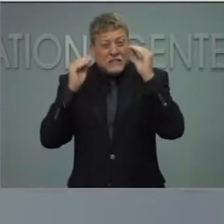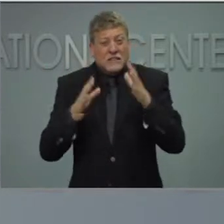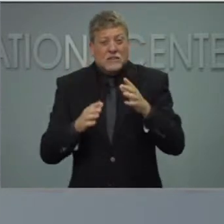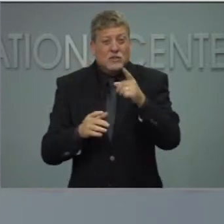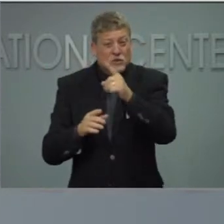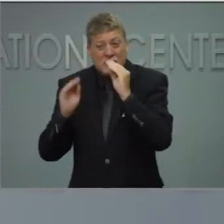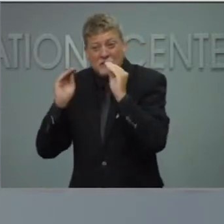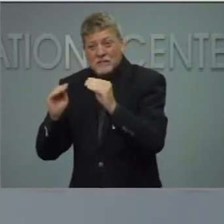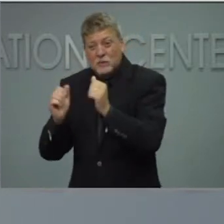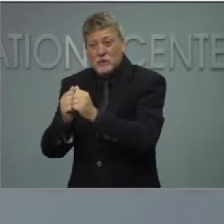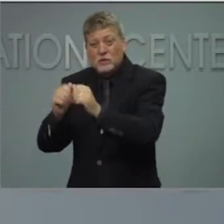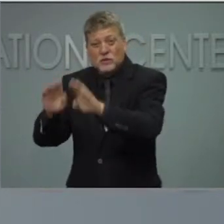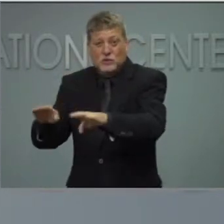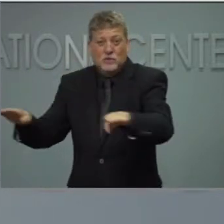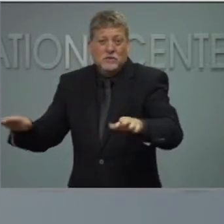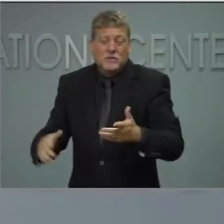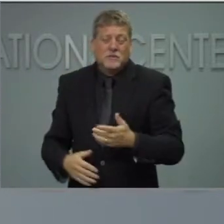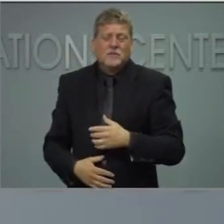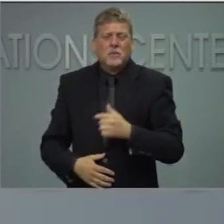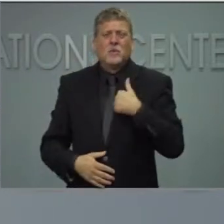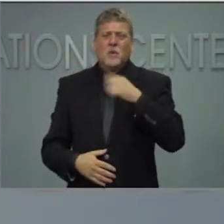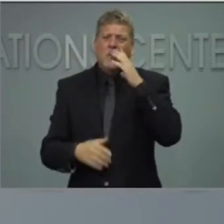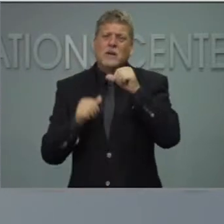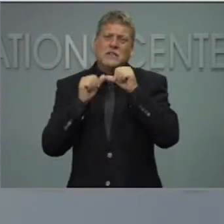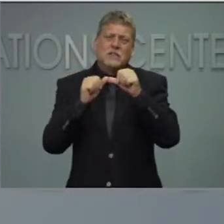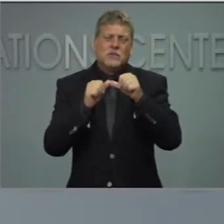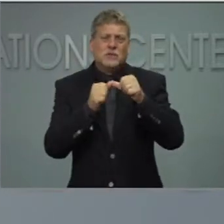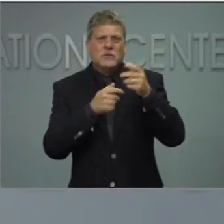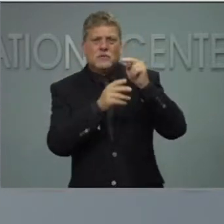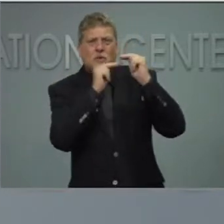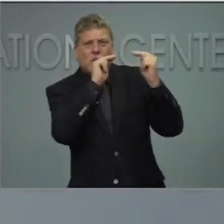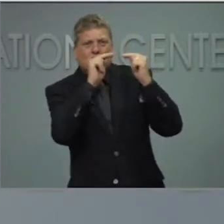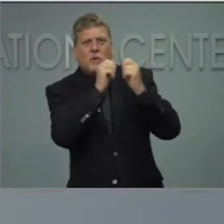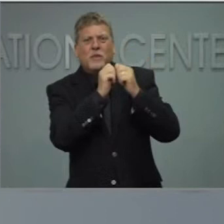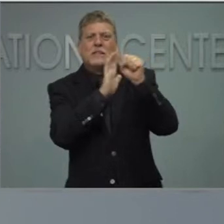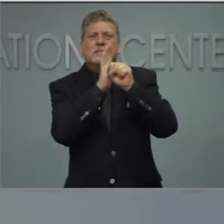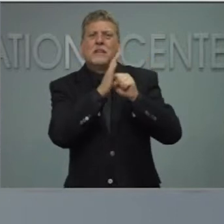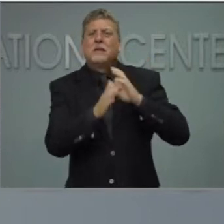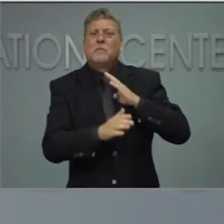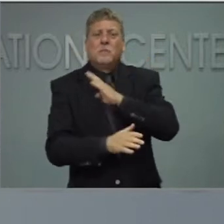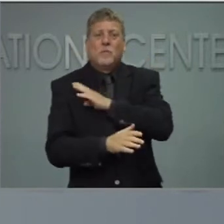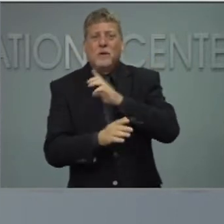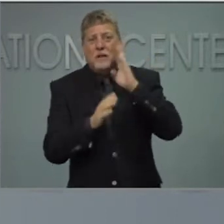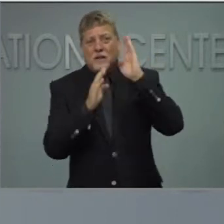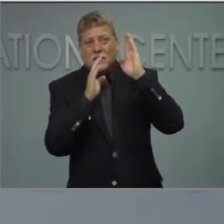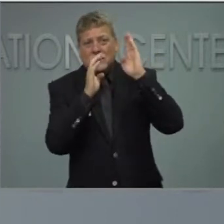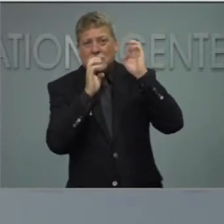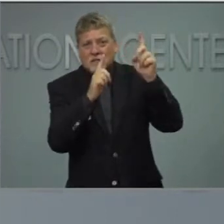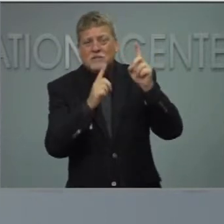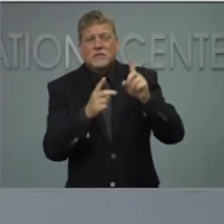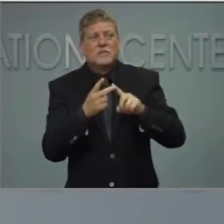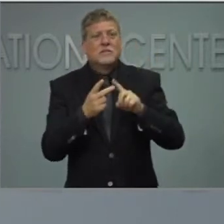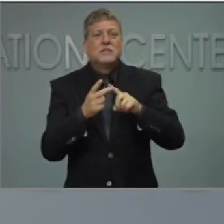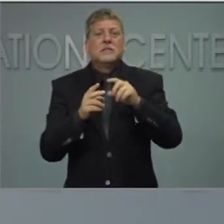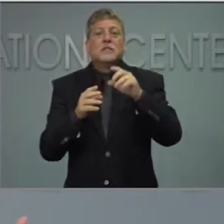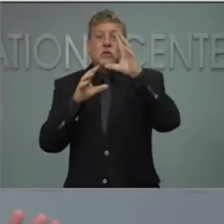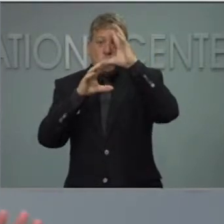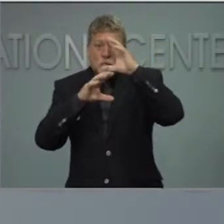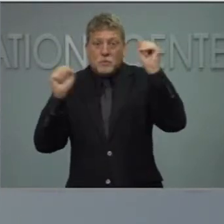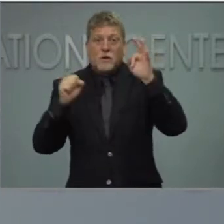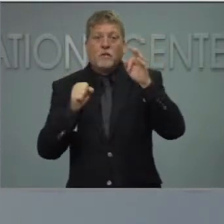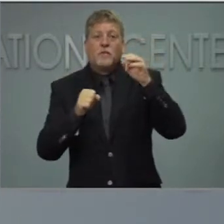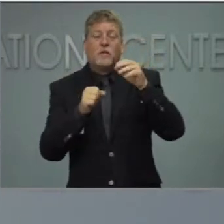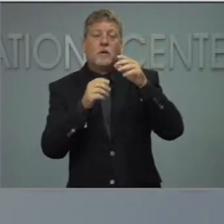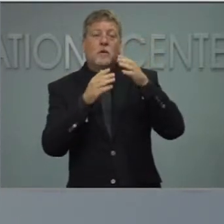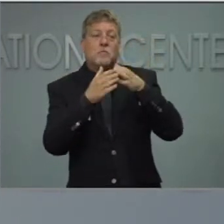students. I know that we're going to continue to work with the State Board of Education with the superintendent of public instructions, with the